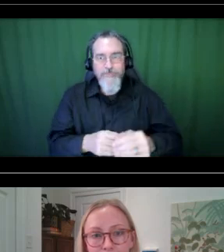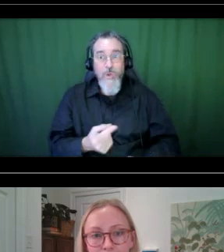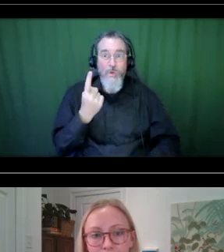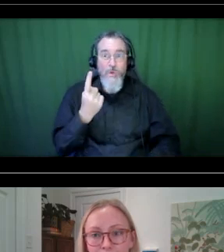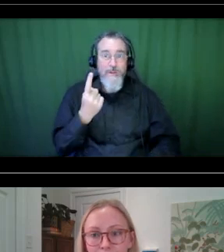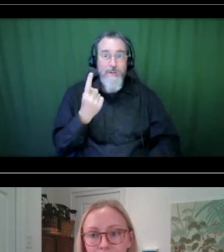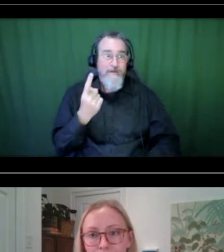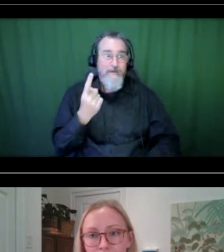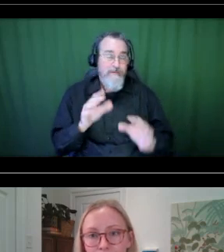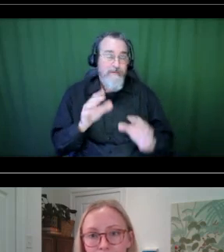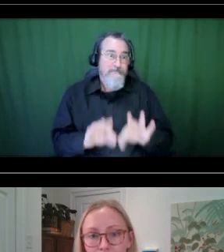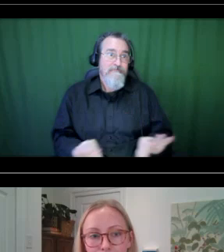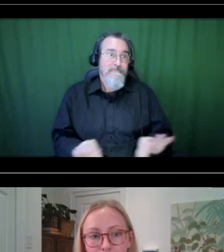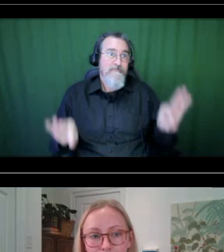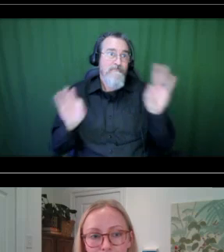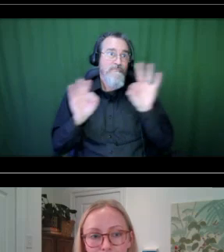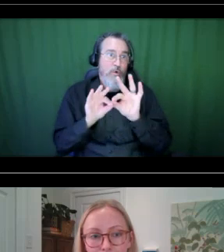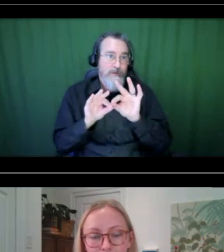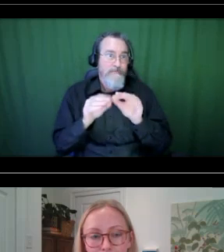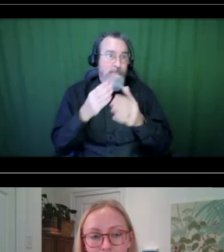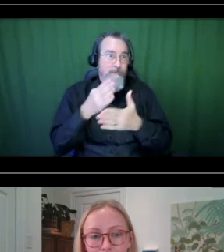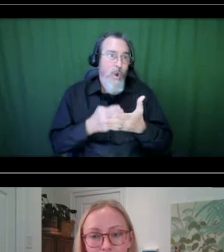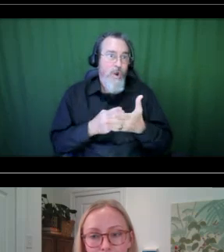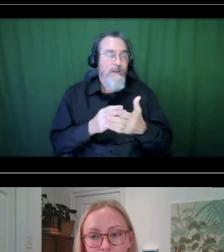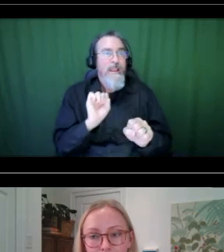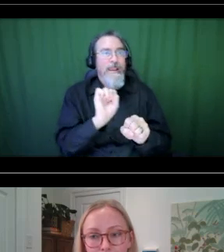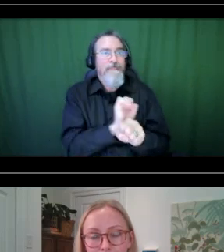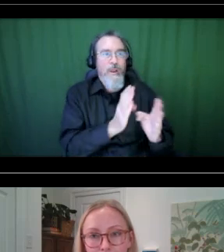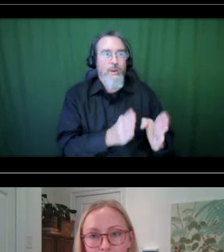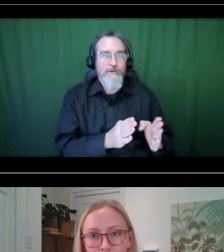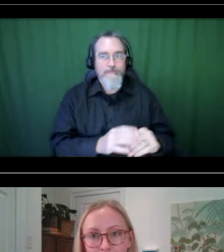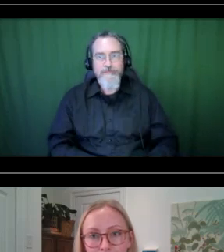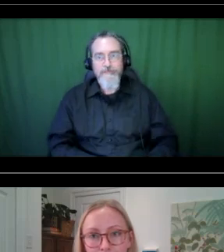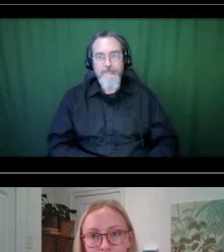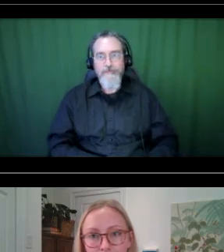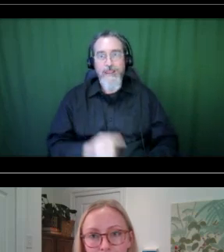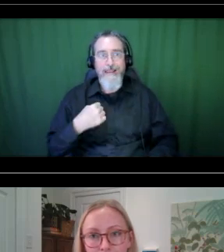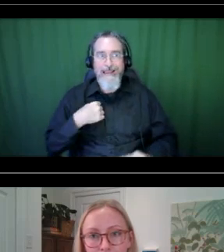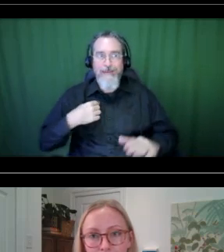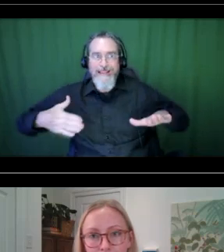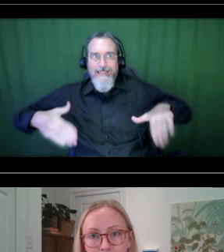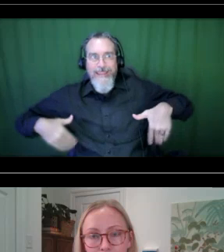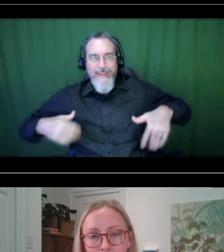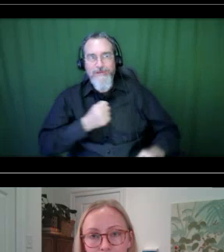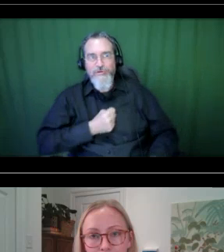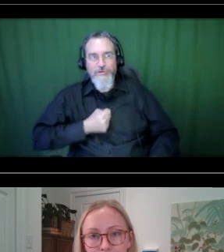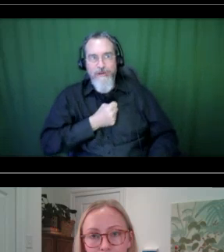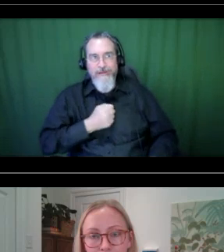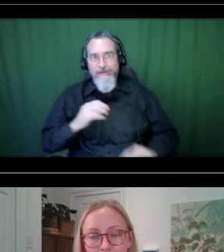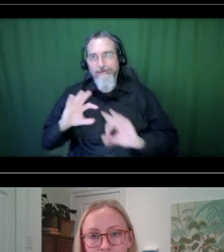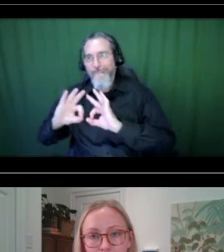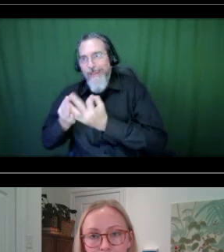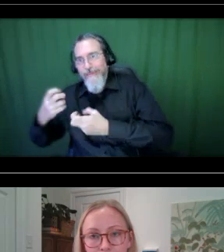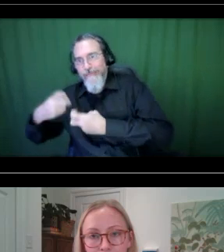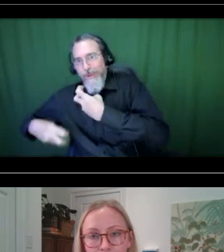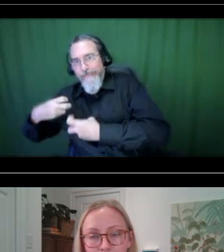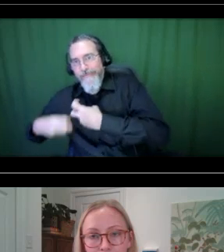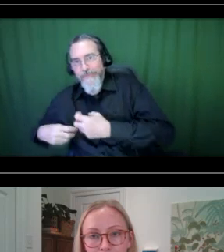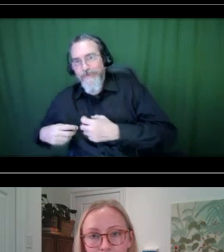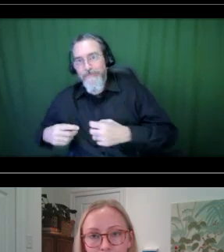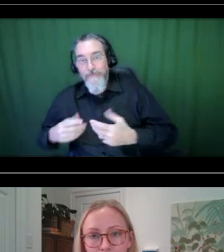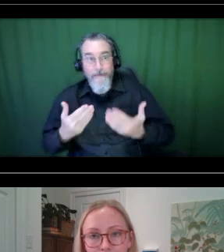are the employers. And I'm sorry, I came in late because I had a family issue that I had to attend to. And you may have